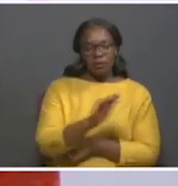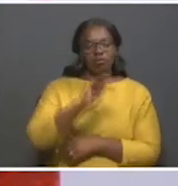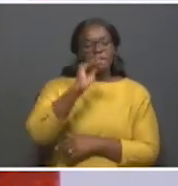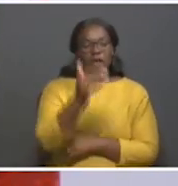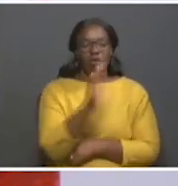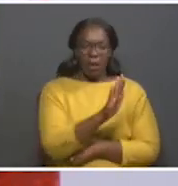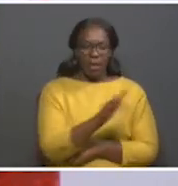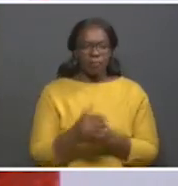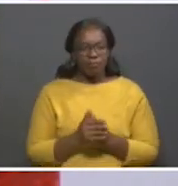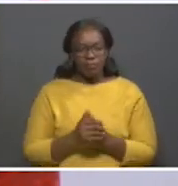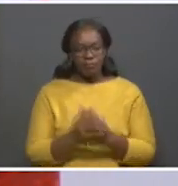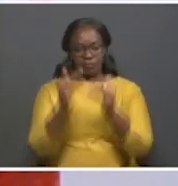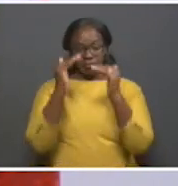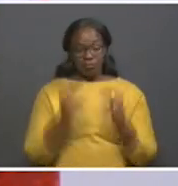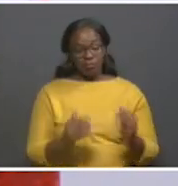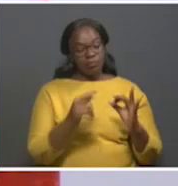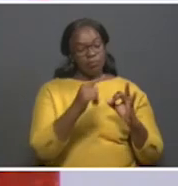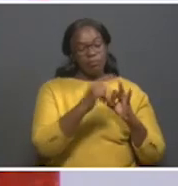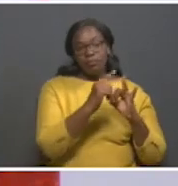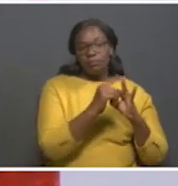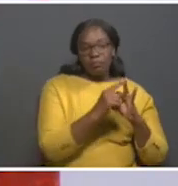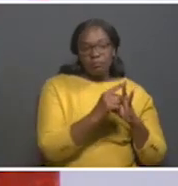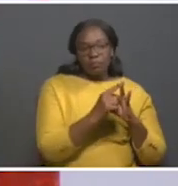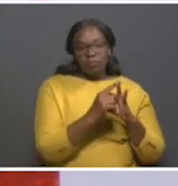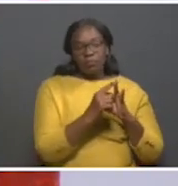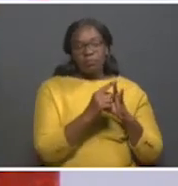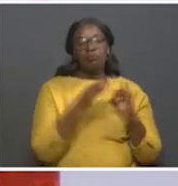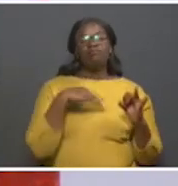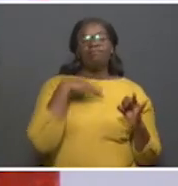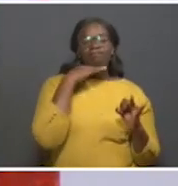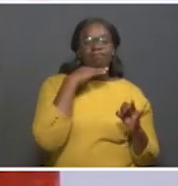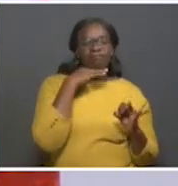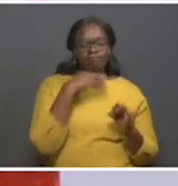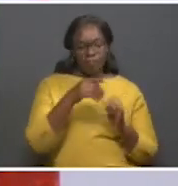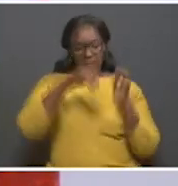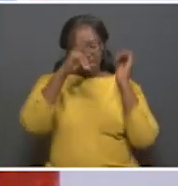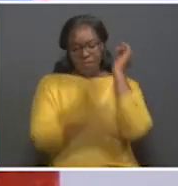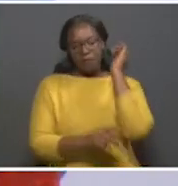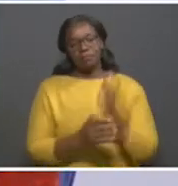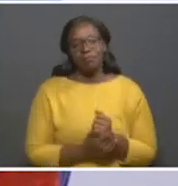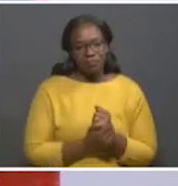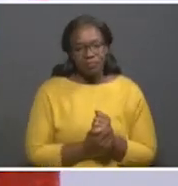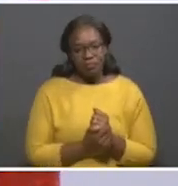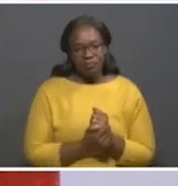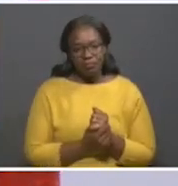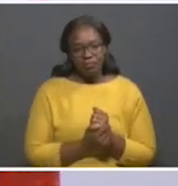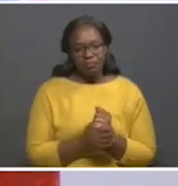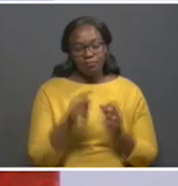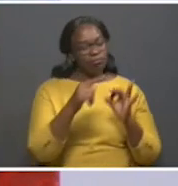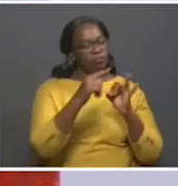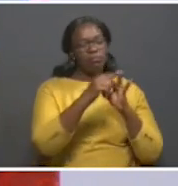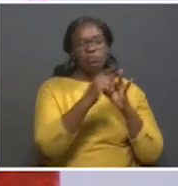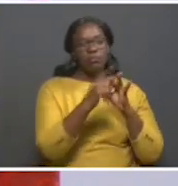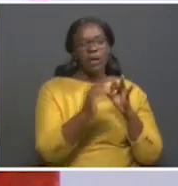asylum. Then secondly, under this death penalty, or rather death code or the priestly code, this code